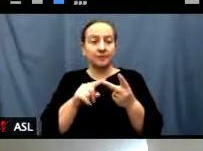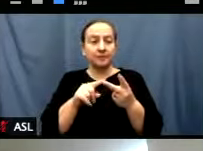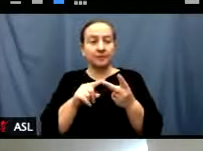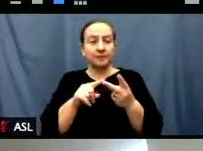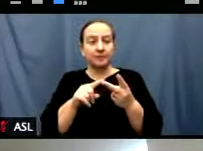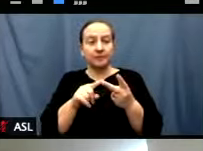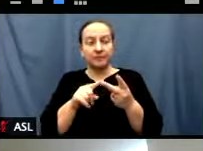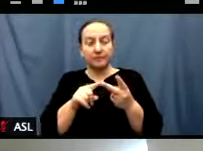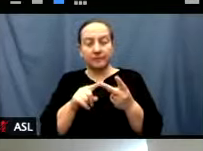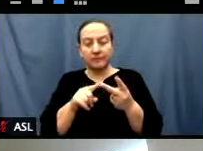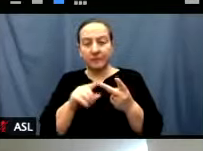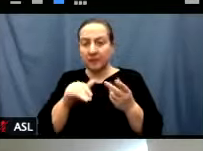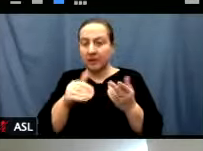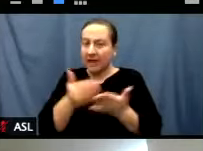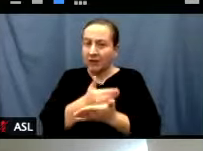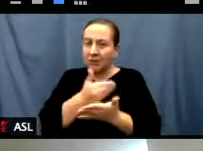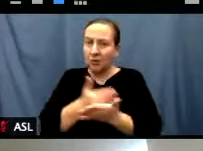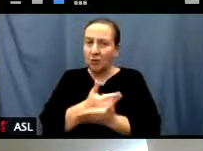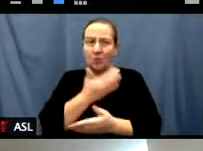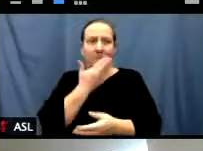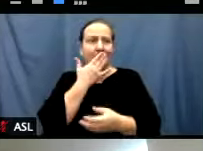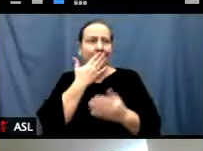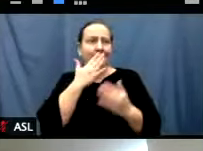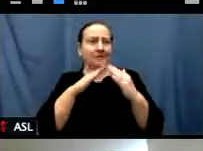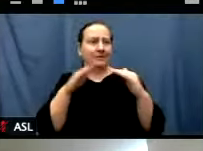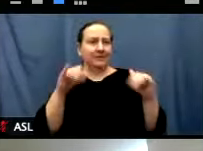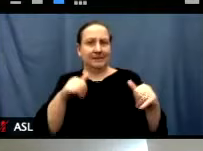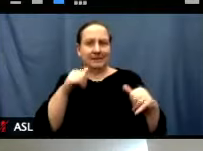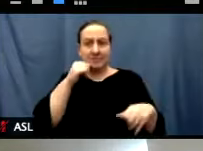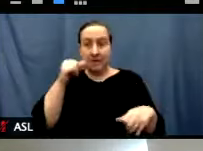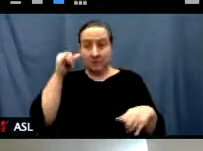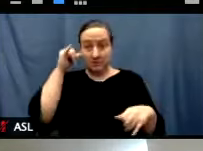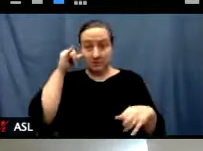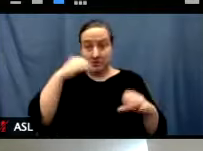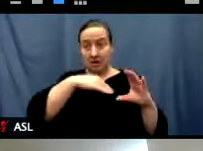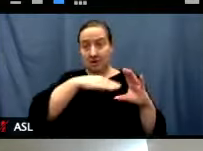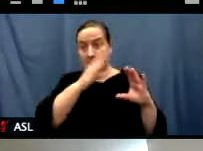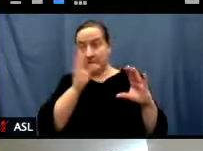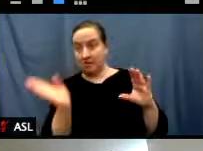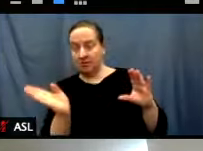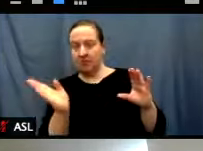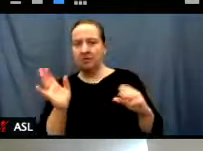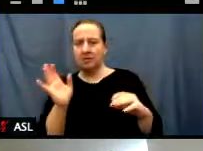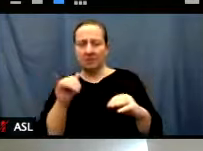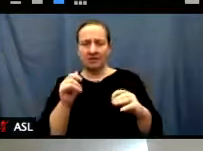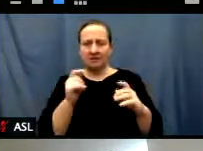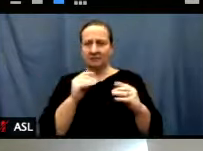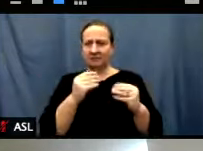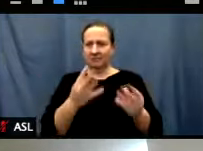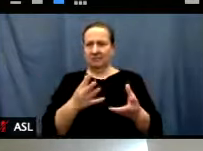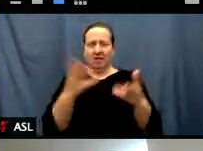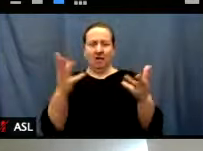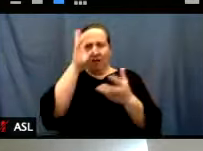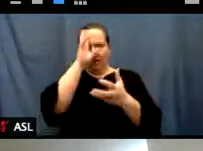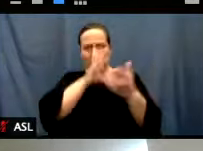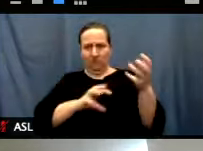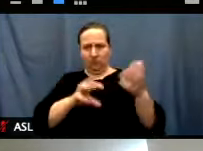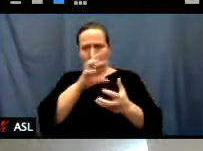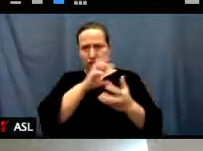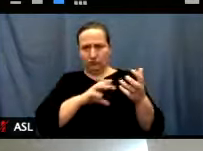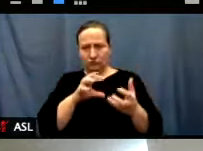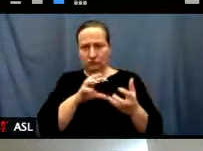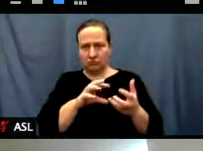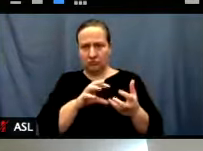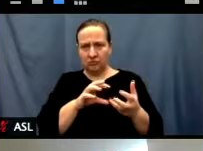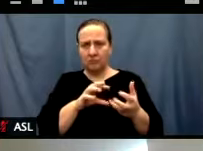rollout of the new color system yesterday has carried with it a lot of confusion. And it seems as